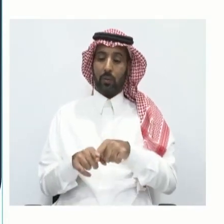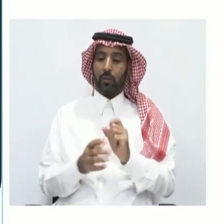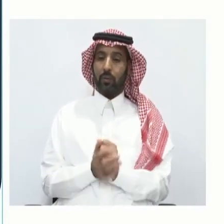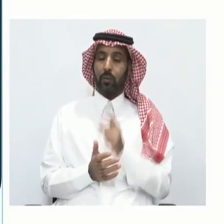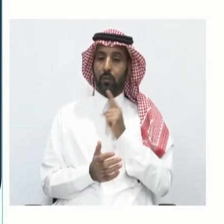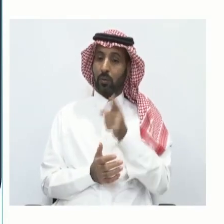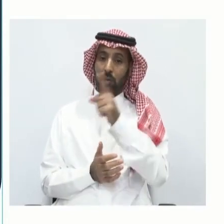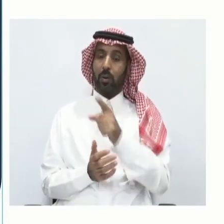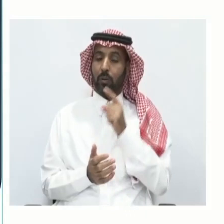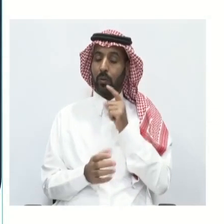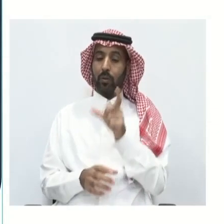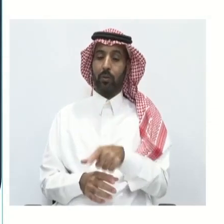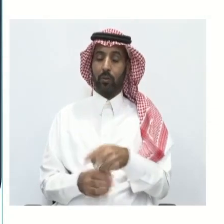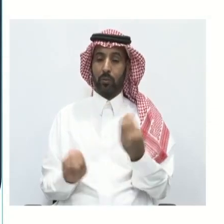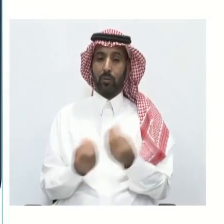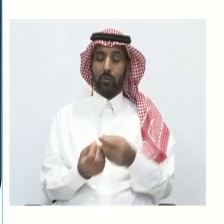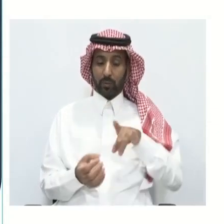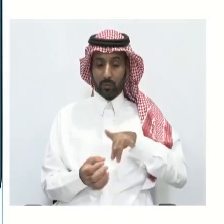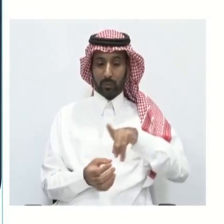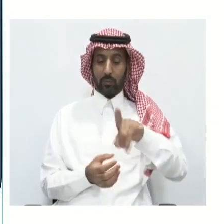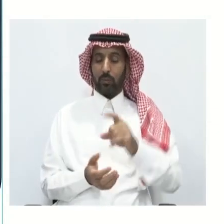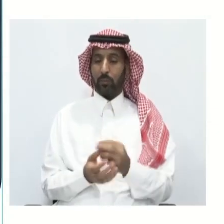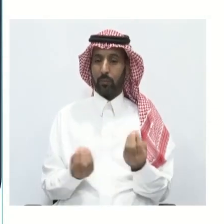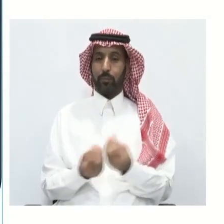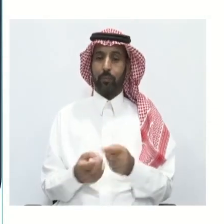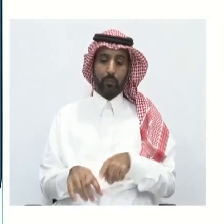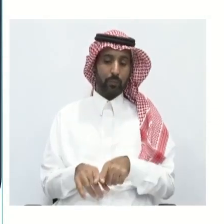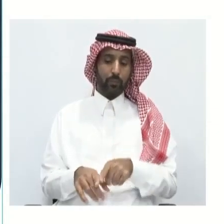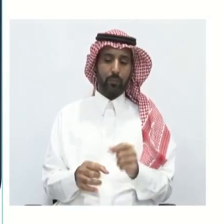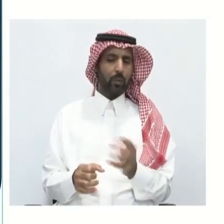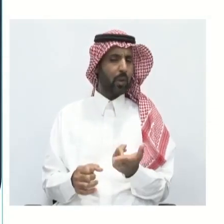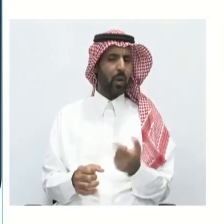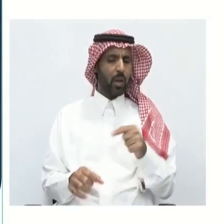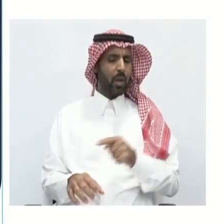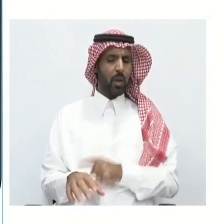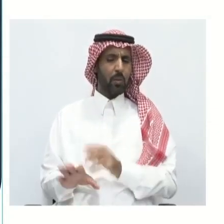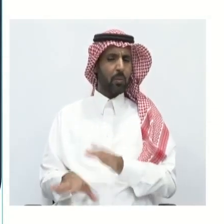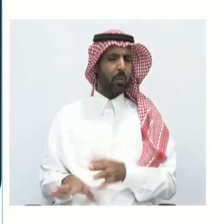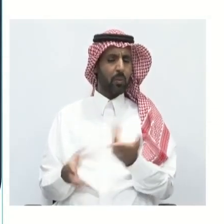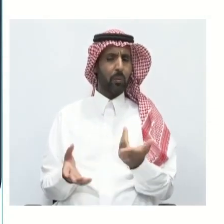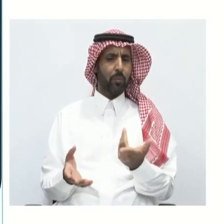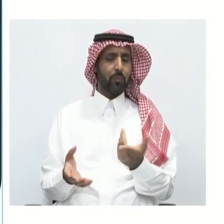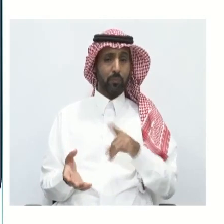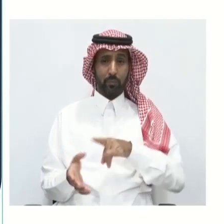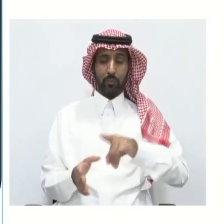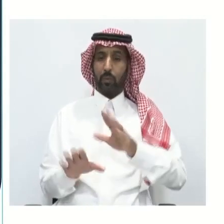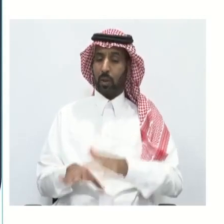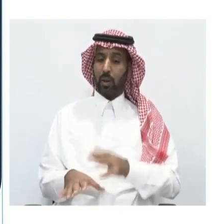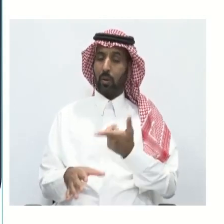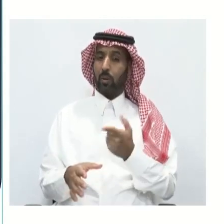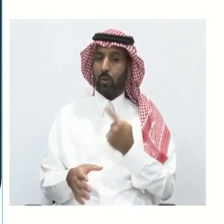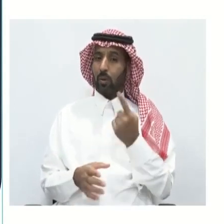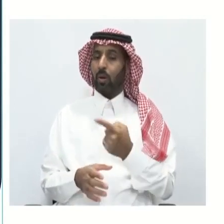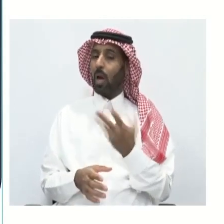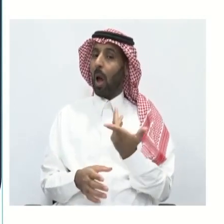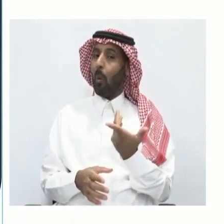person. They're going to travel with friends. How long are they going to stay? So how long is asking